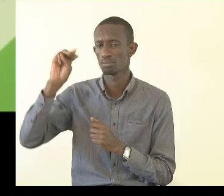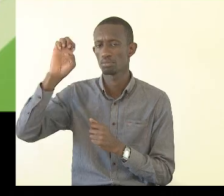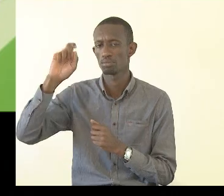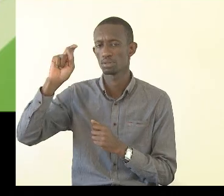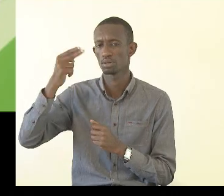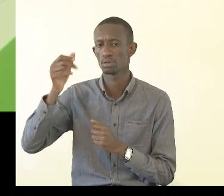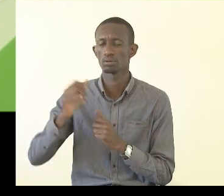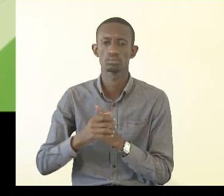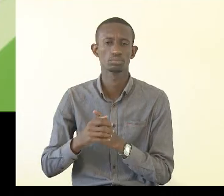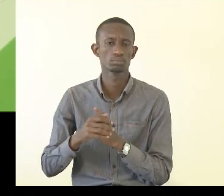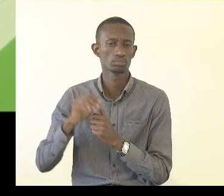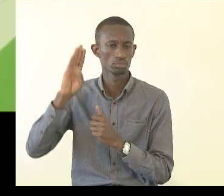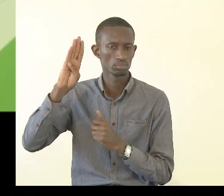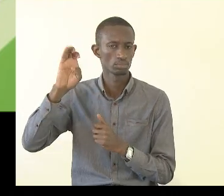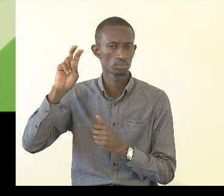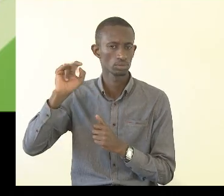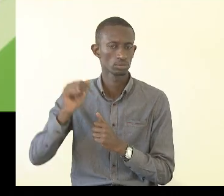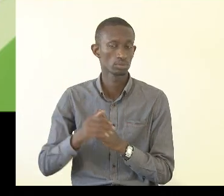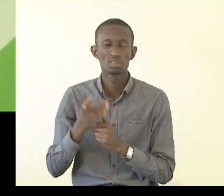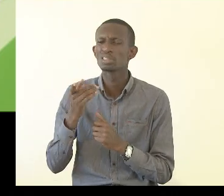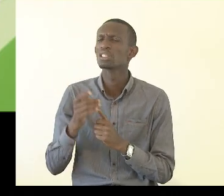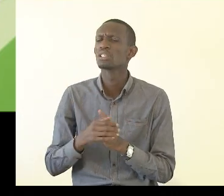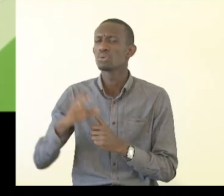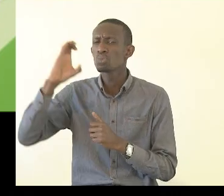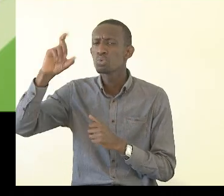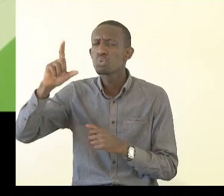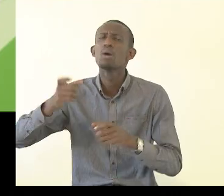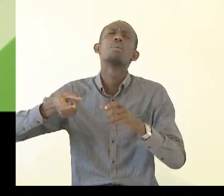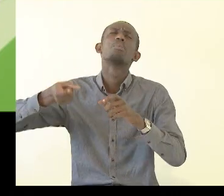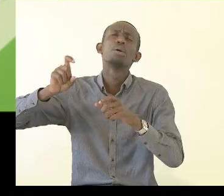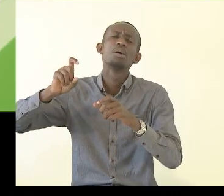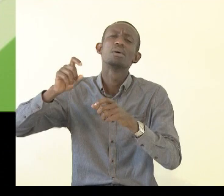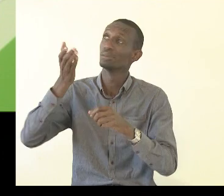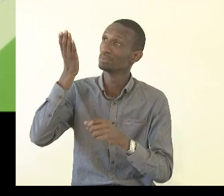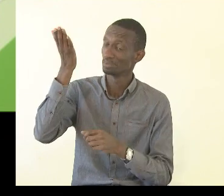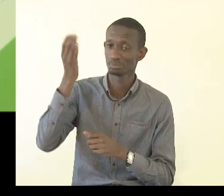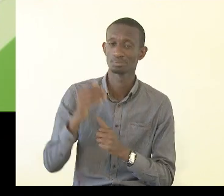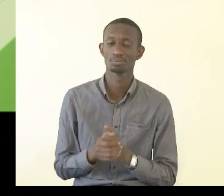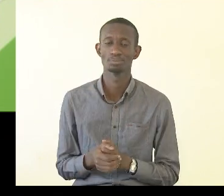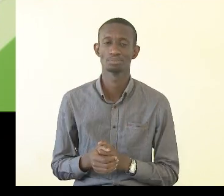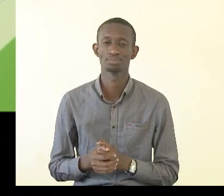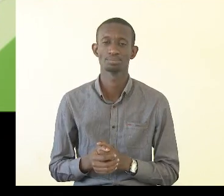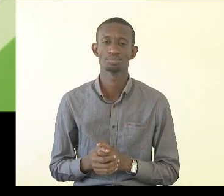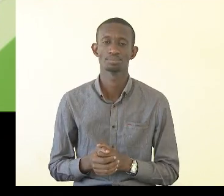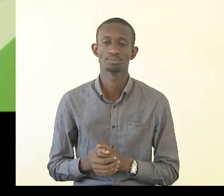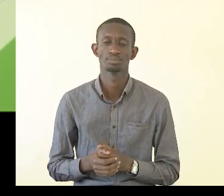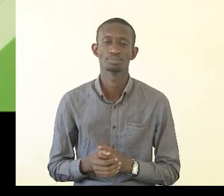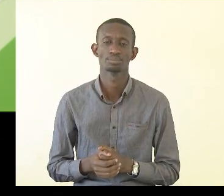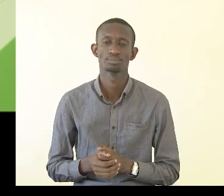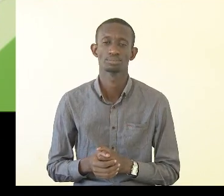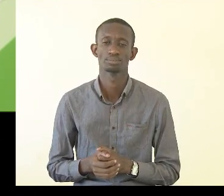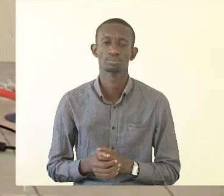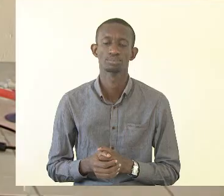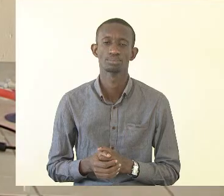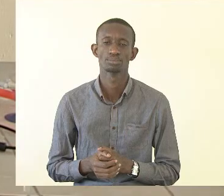here. So the chlorine is added over there. So that means you have, so that it